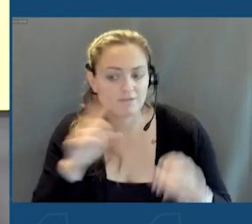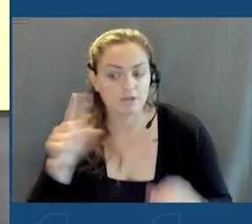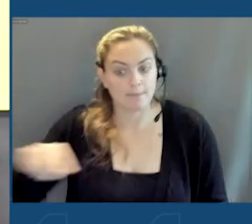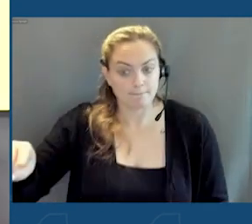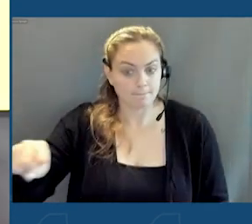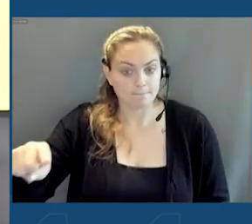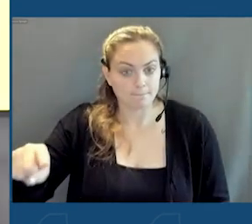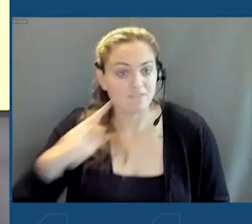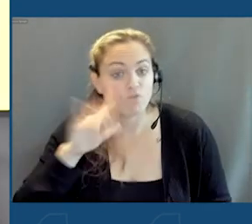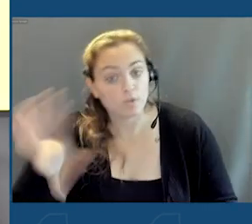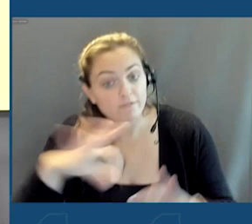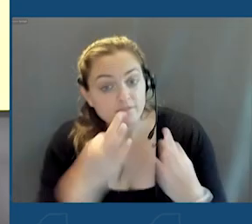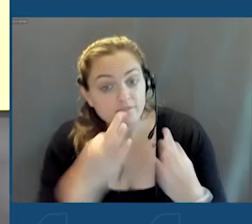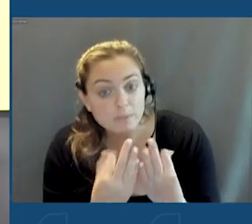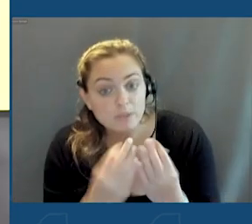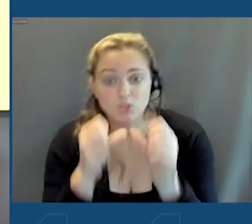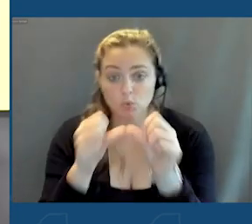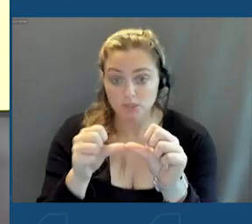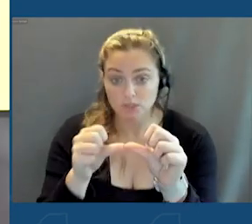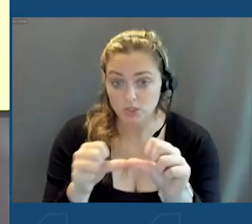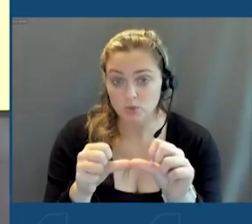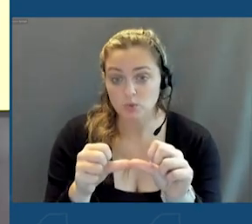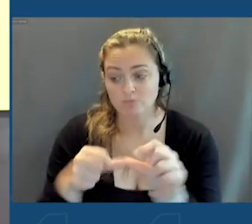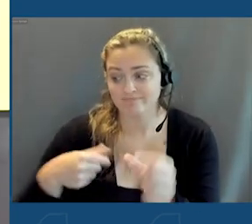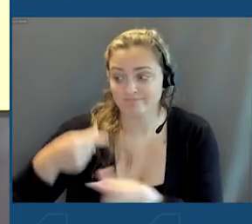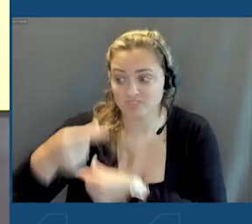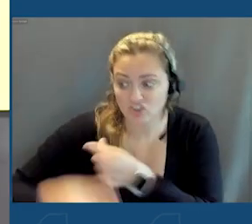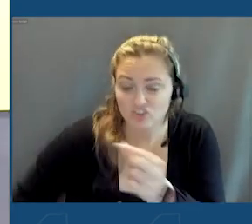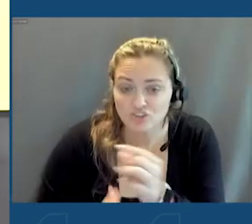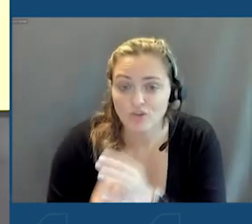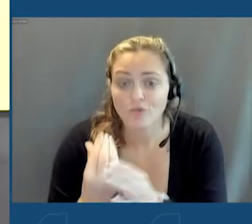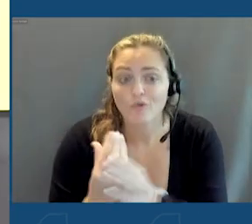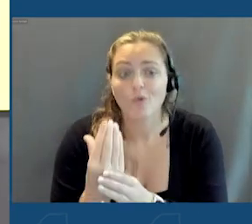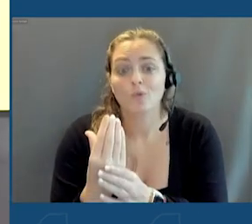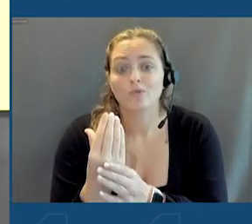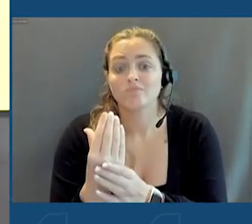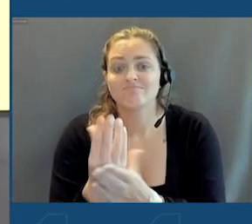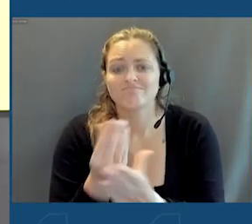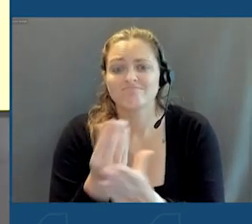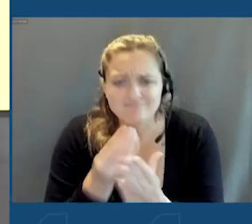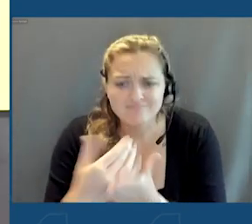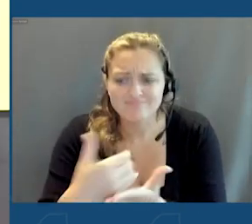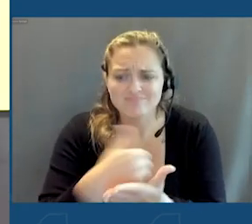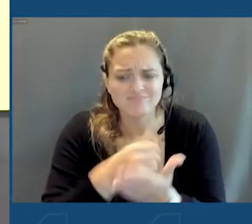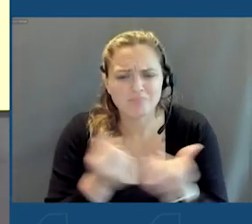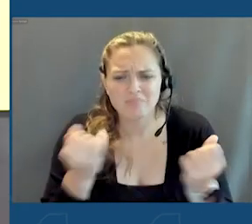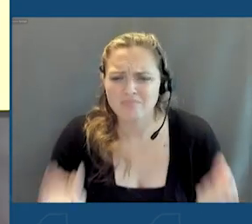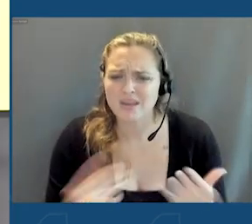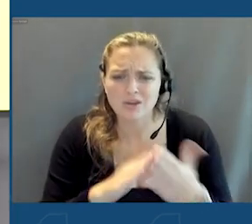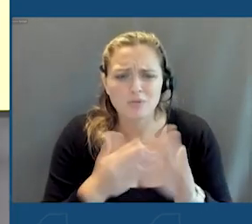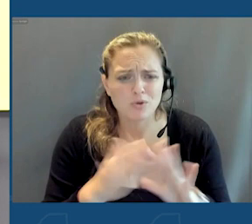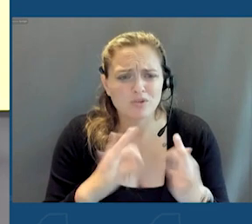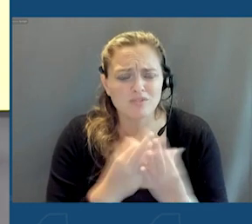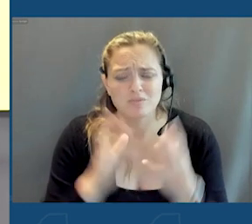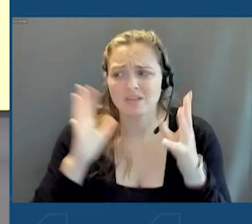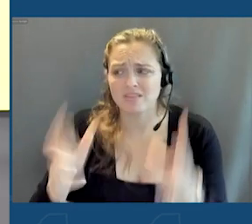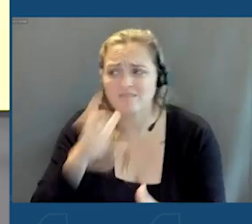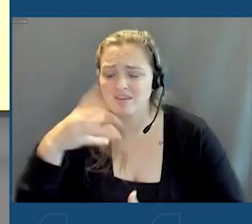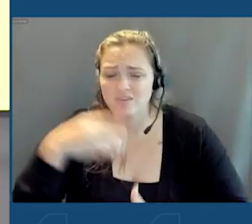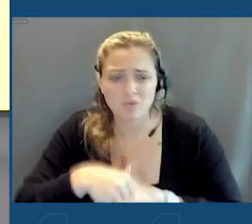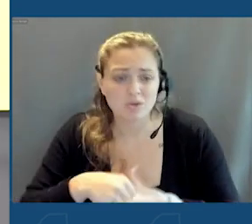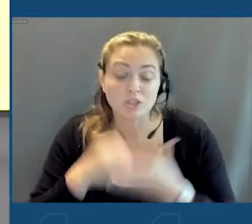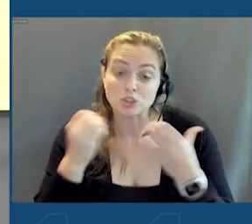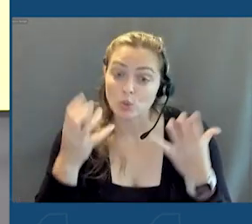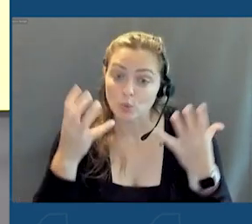and for their families to continue generational growth and wealth, because too many communities and families have been left behind.